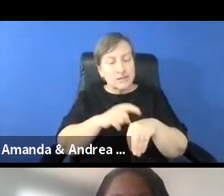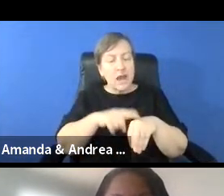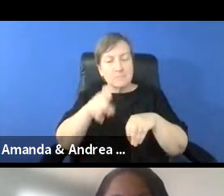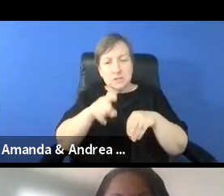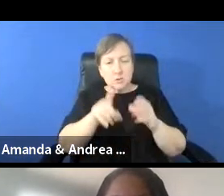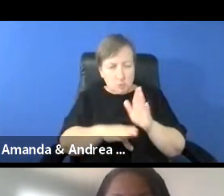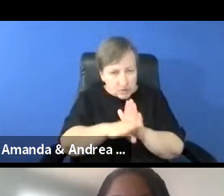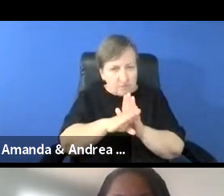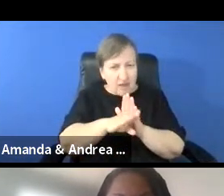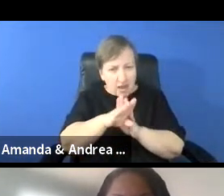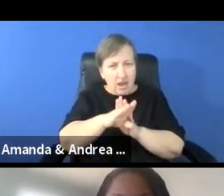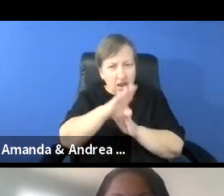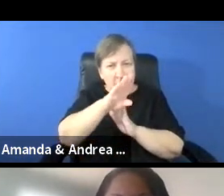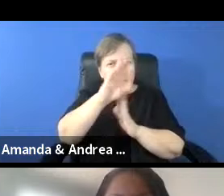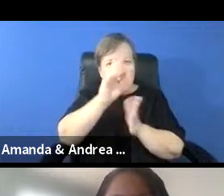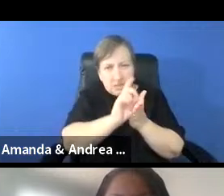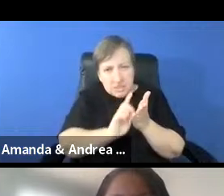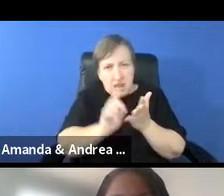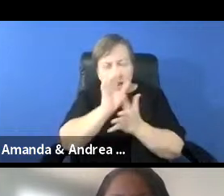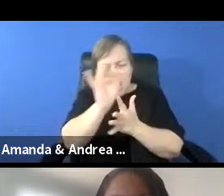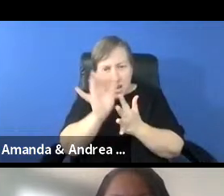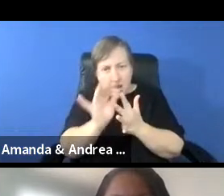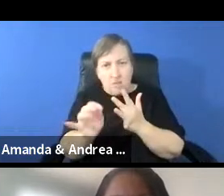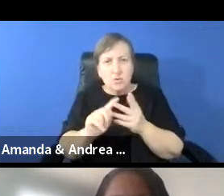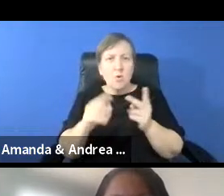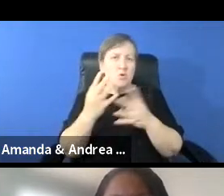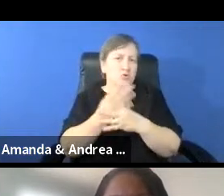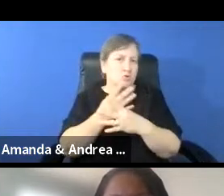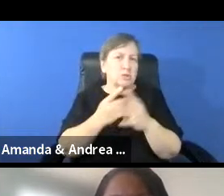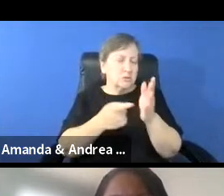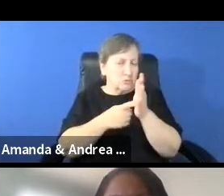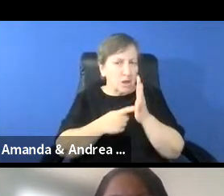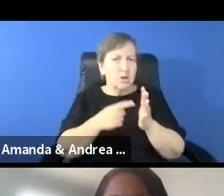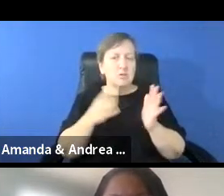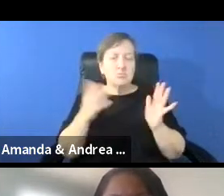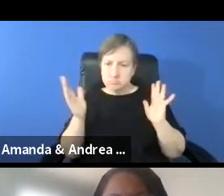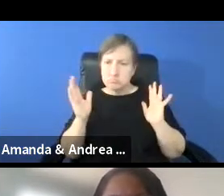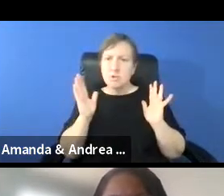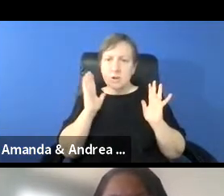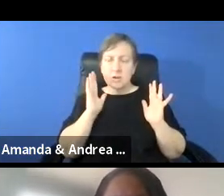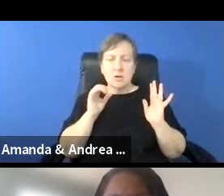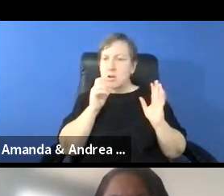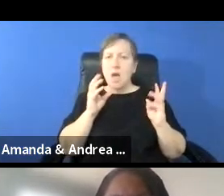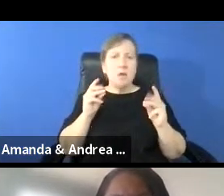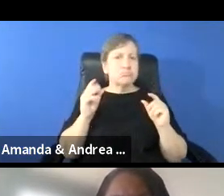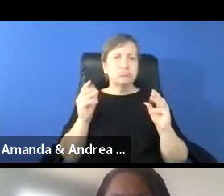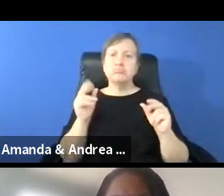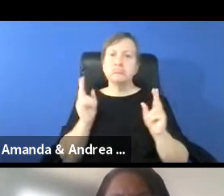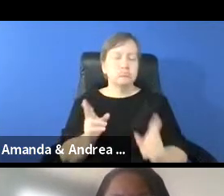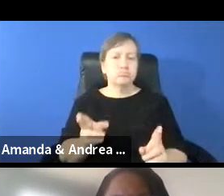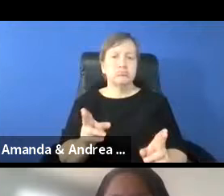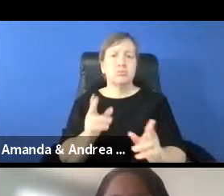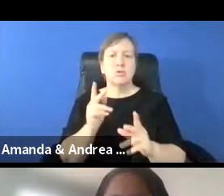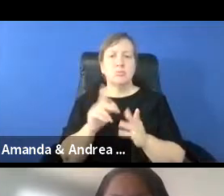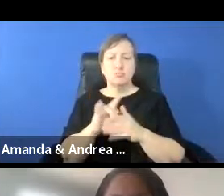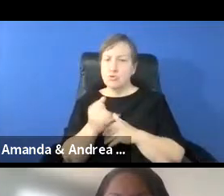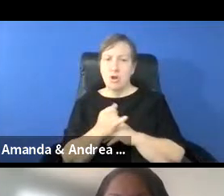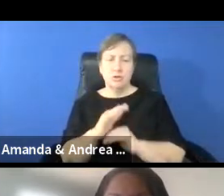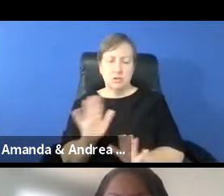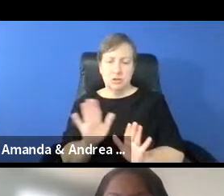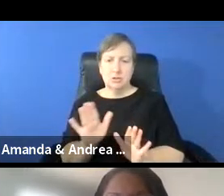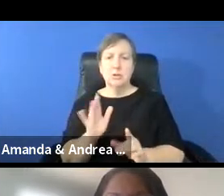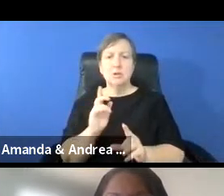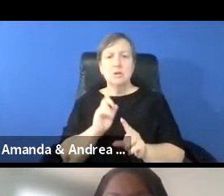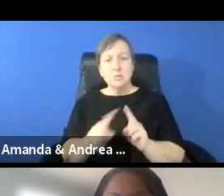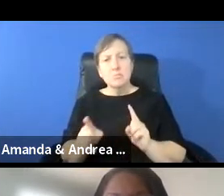develop design options or screening criteria, we're not going to rush the project, but we do have